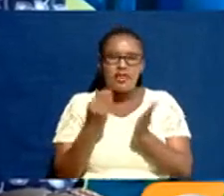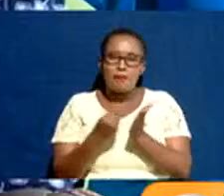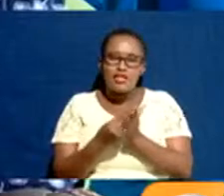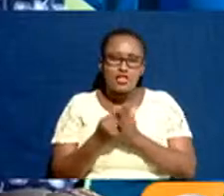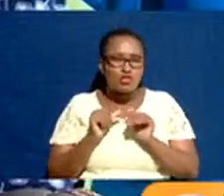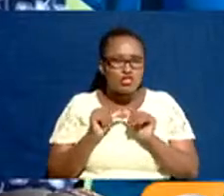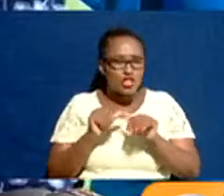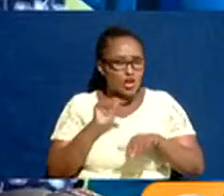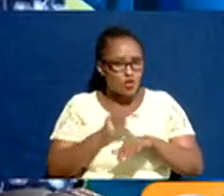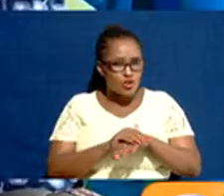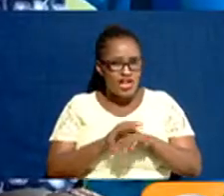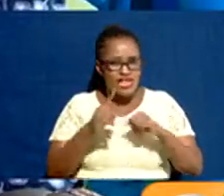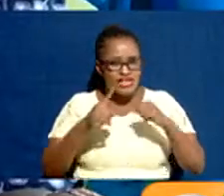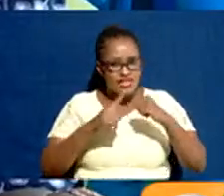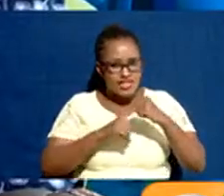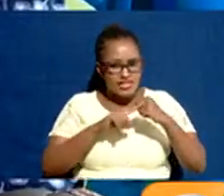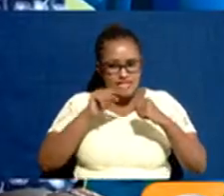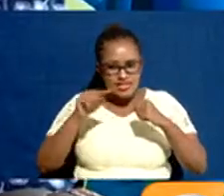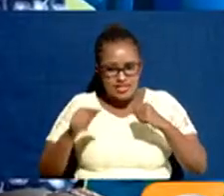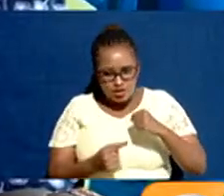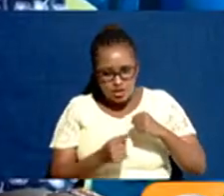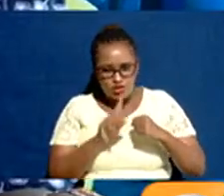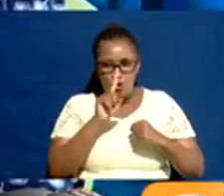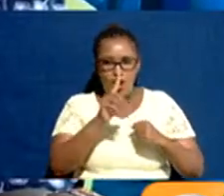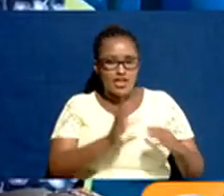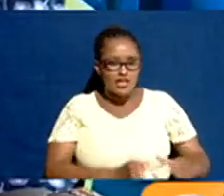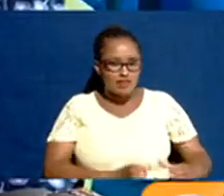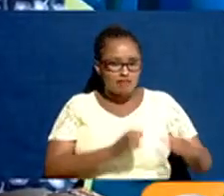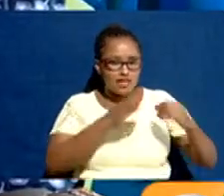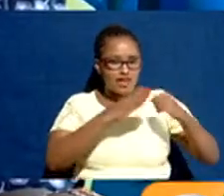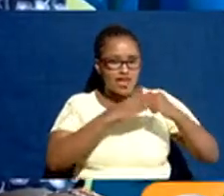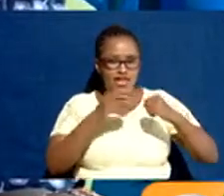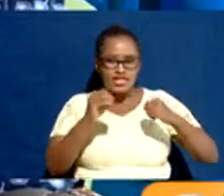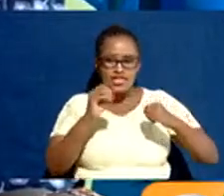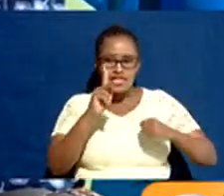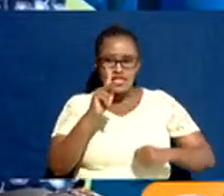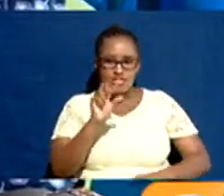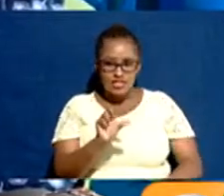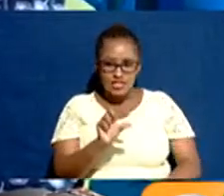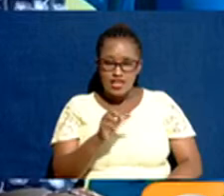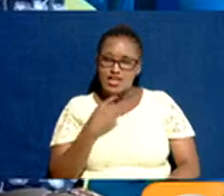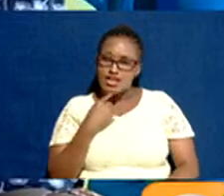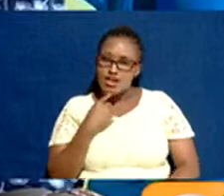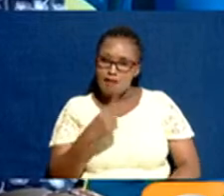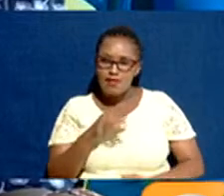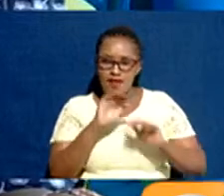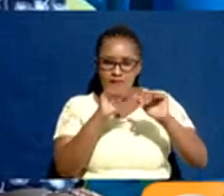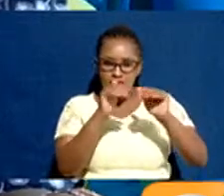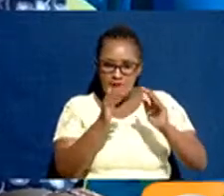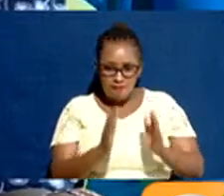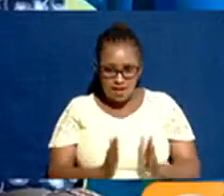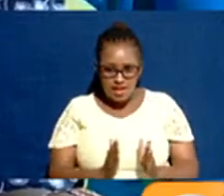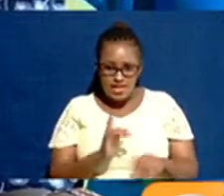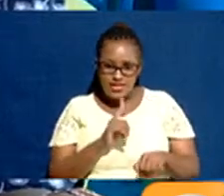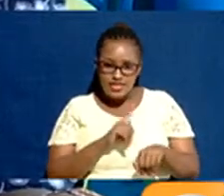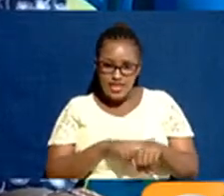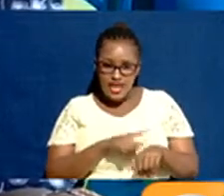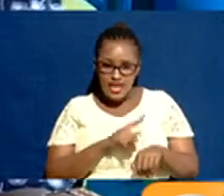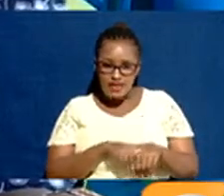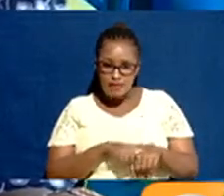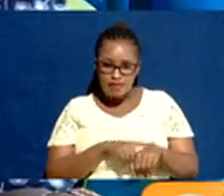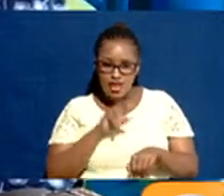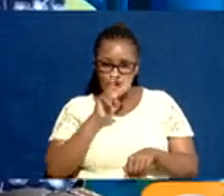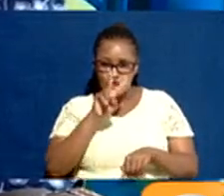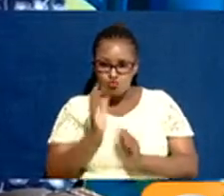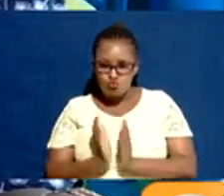good at 6,000 per 90 kg bag. And I did tell the farmers, when these two ships arrive